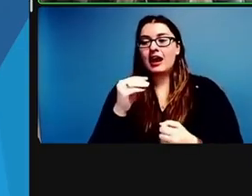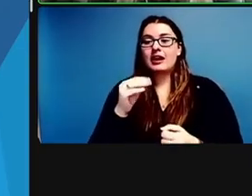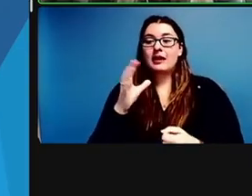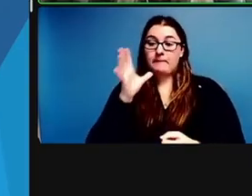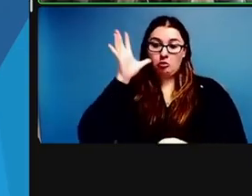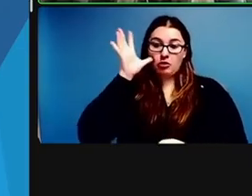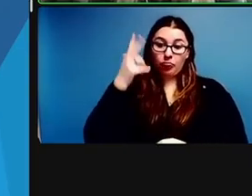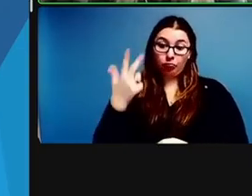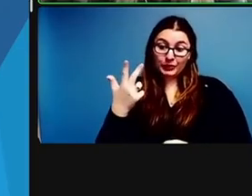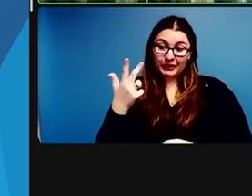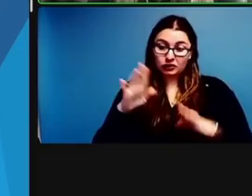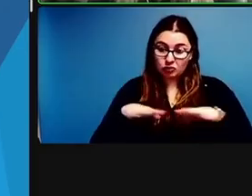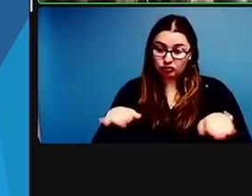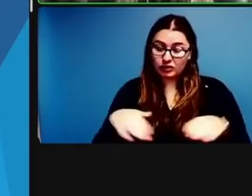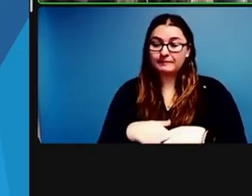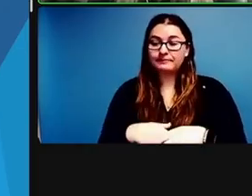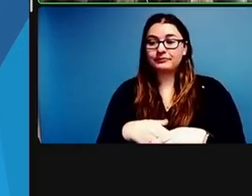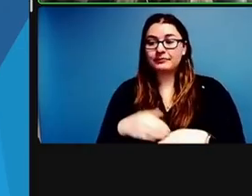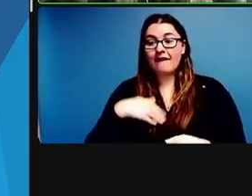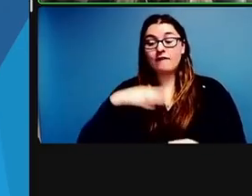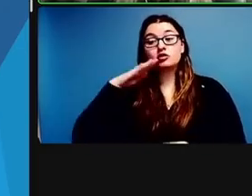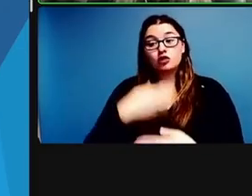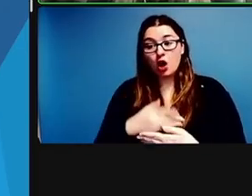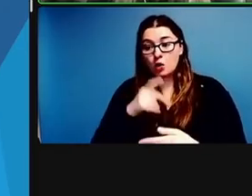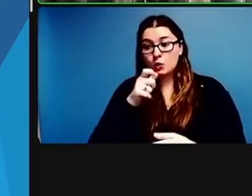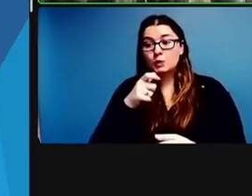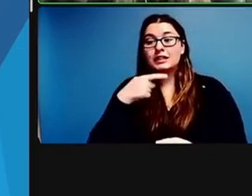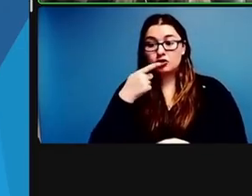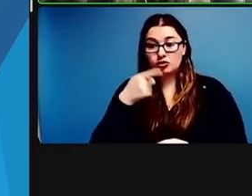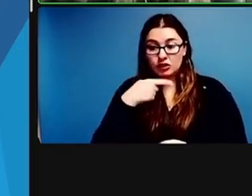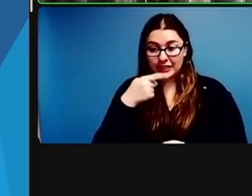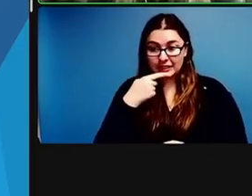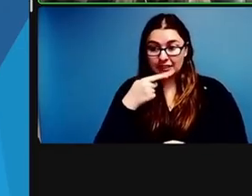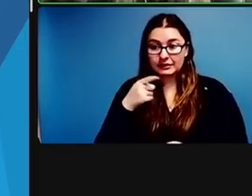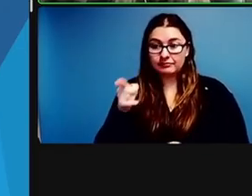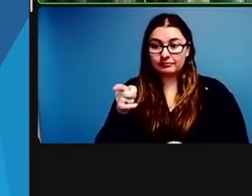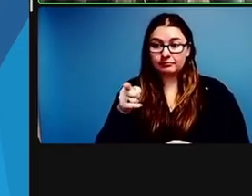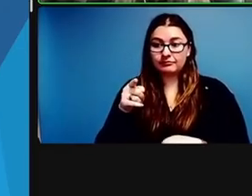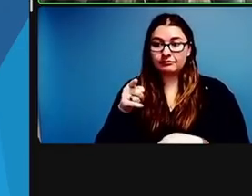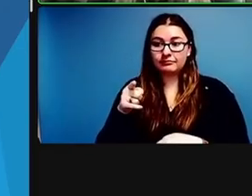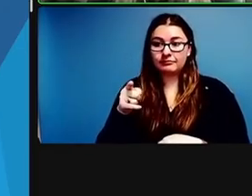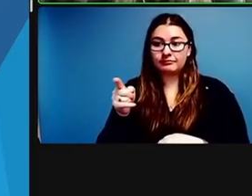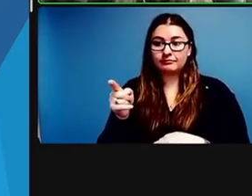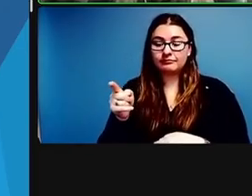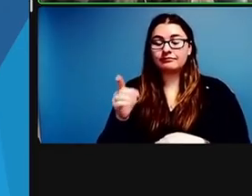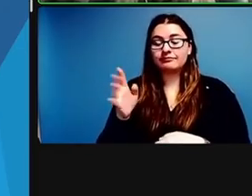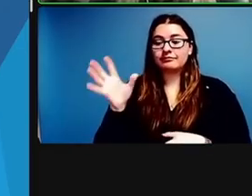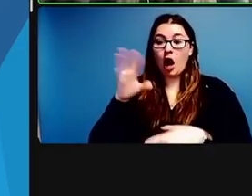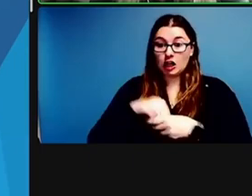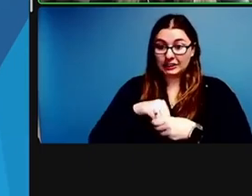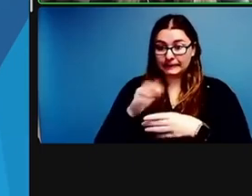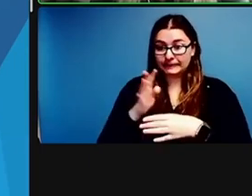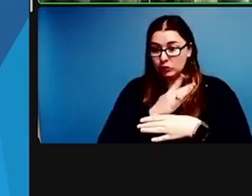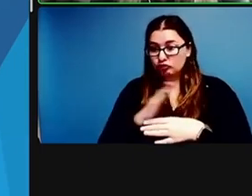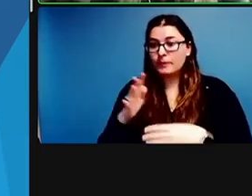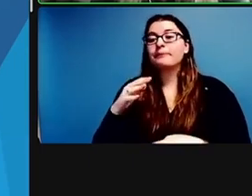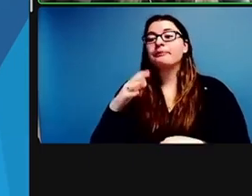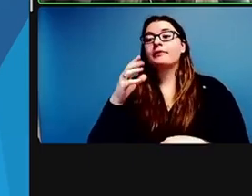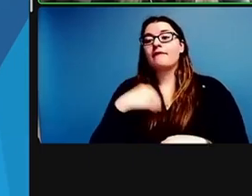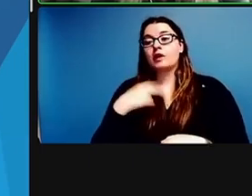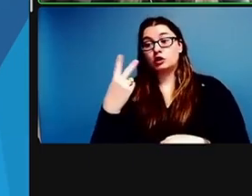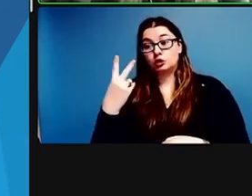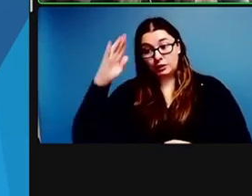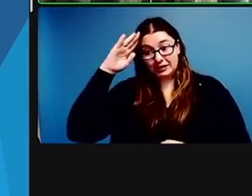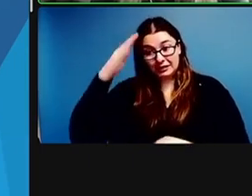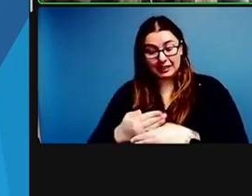3 children. I have a daughter who's hearing, who is on the autism spectrum. I have 2 sons